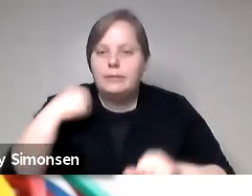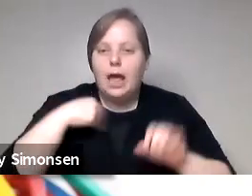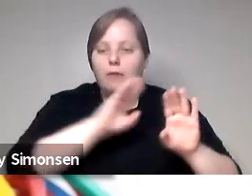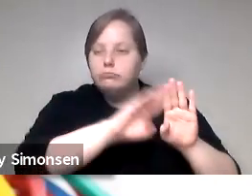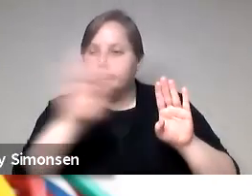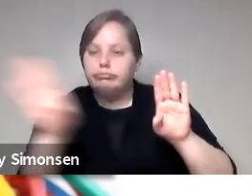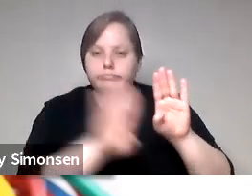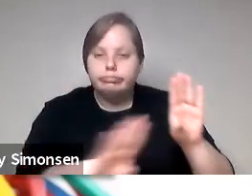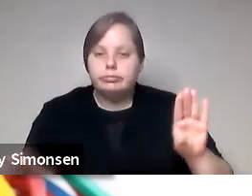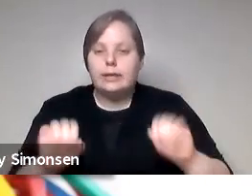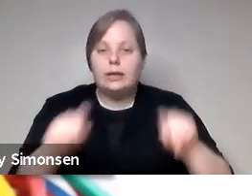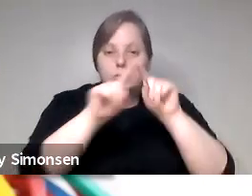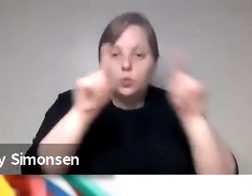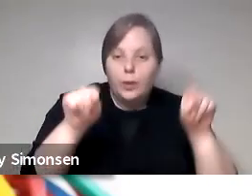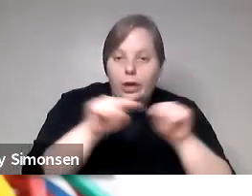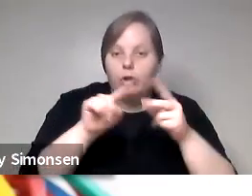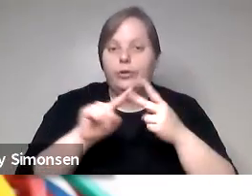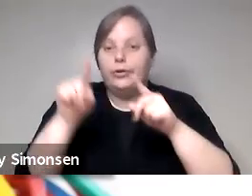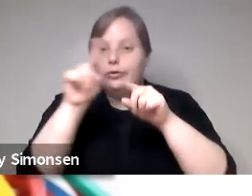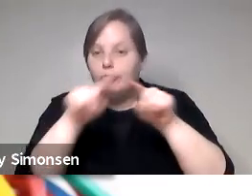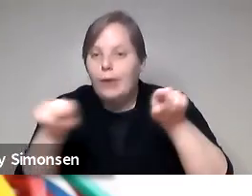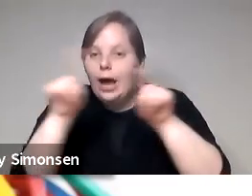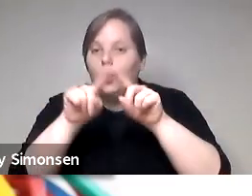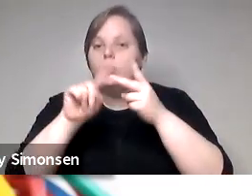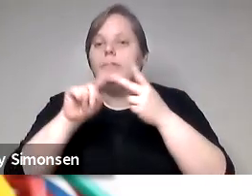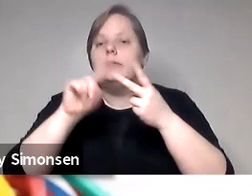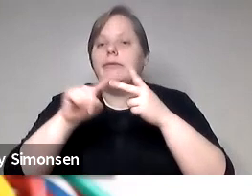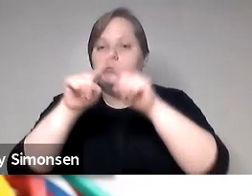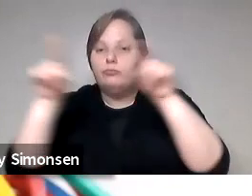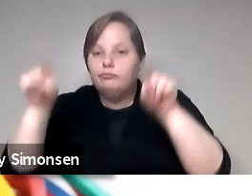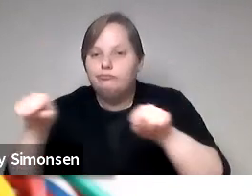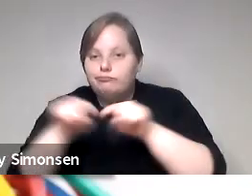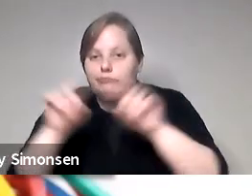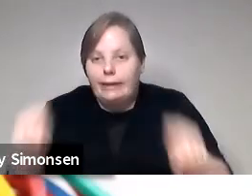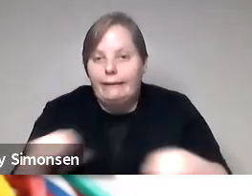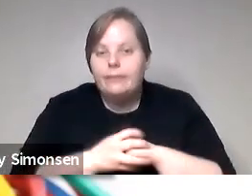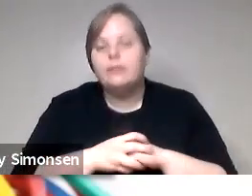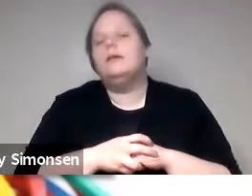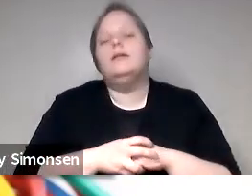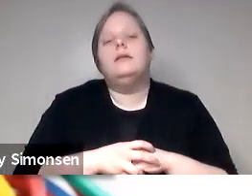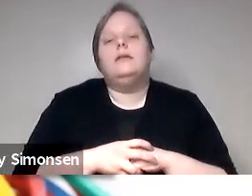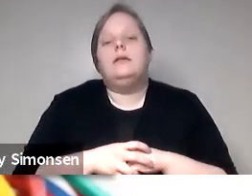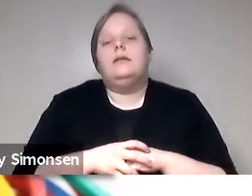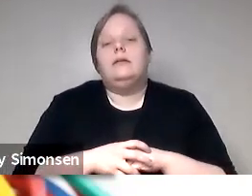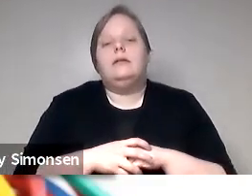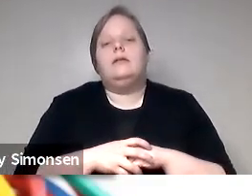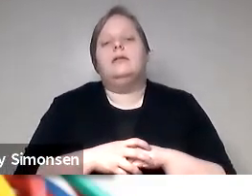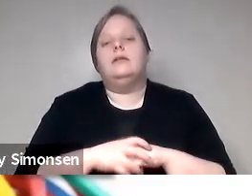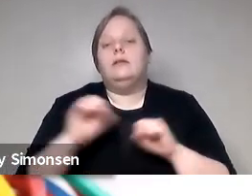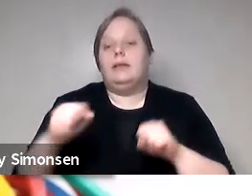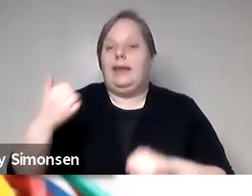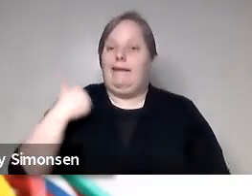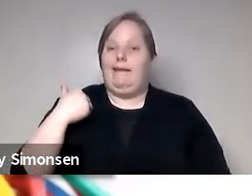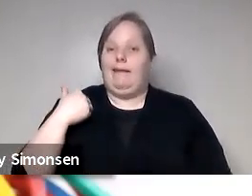be square, they can be round, they can be rectangular. They can have a